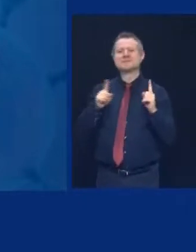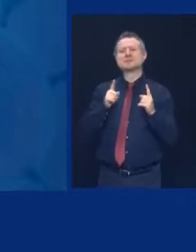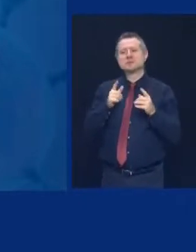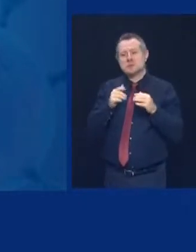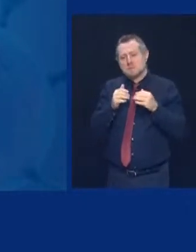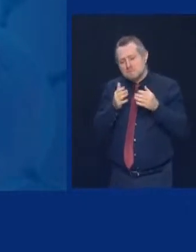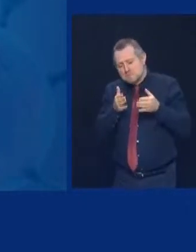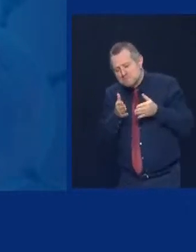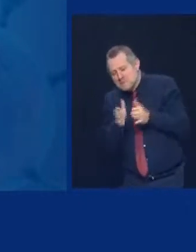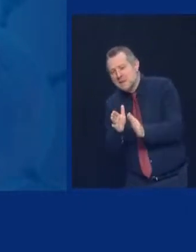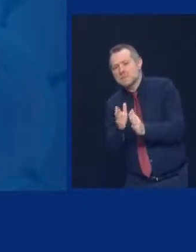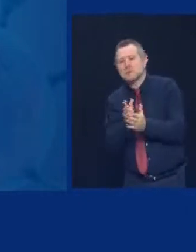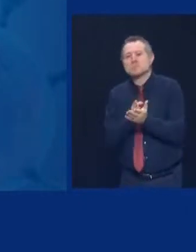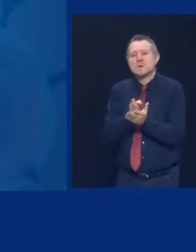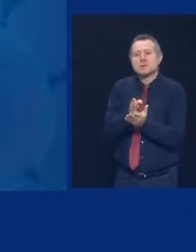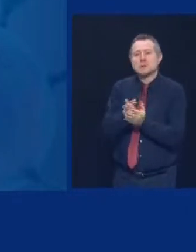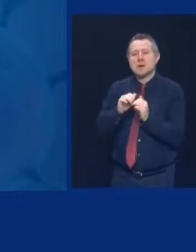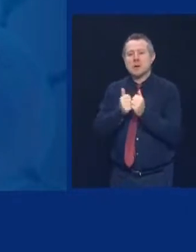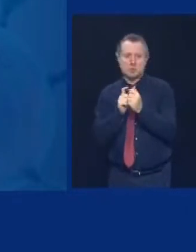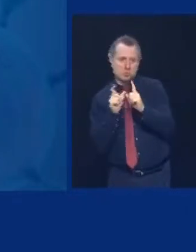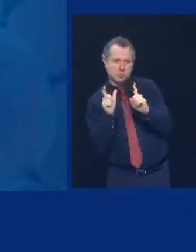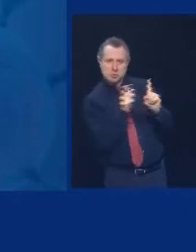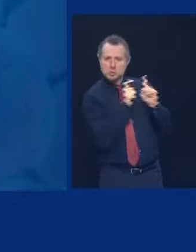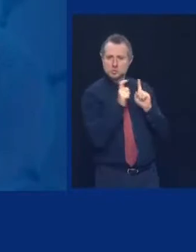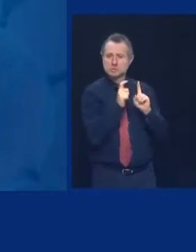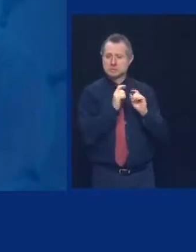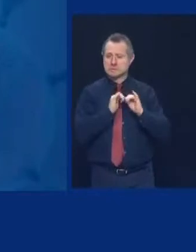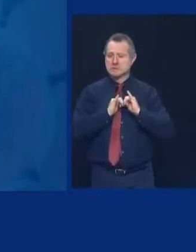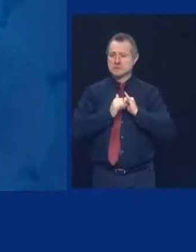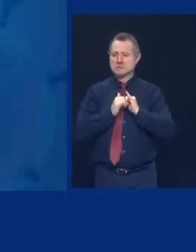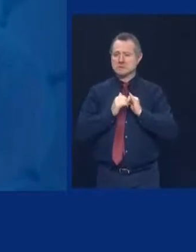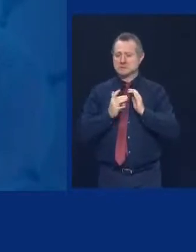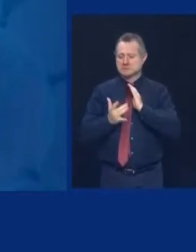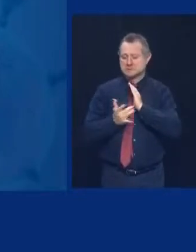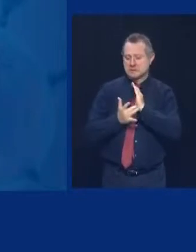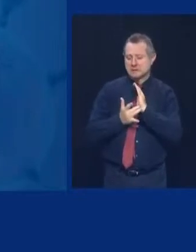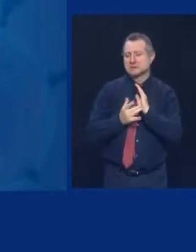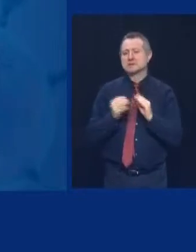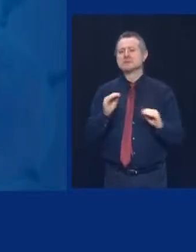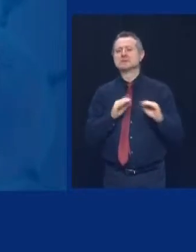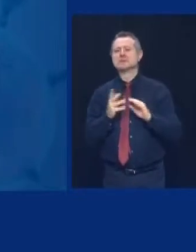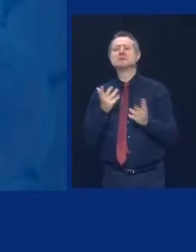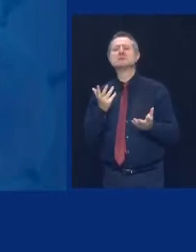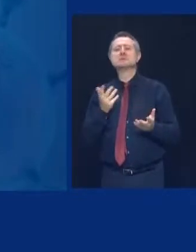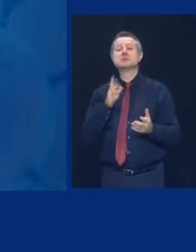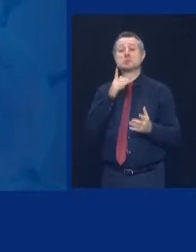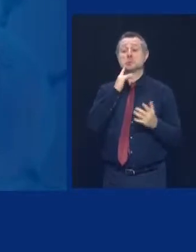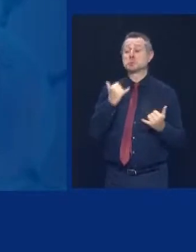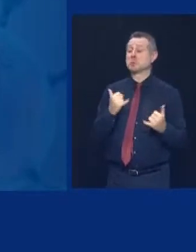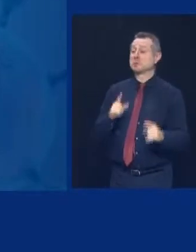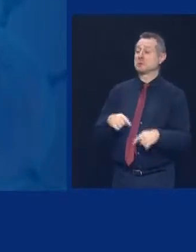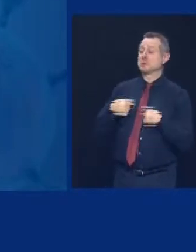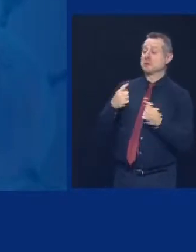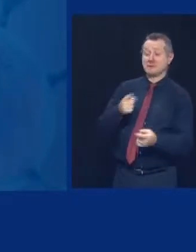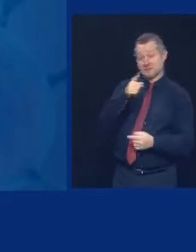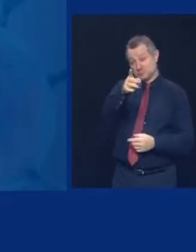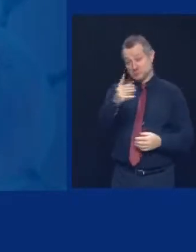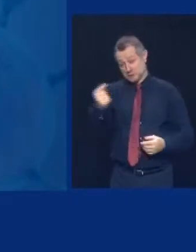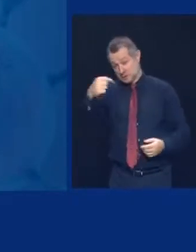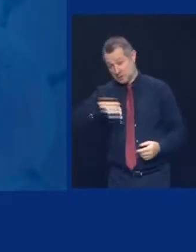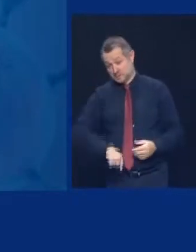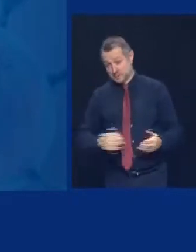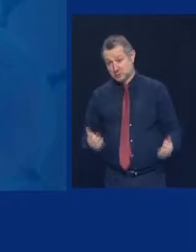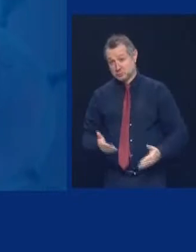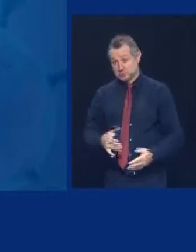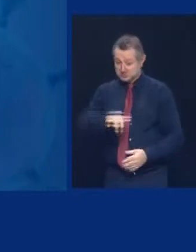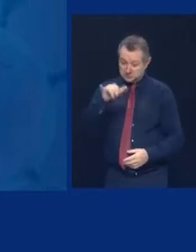technology? How do you use testing? Because our current method is you come here and then you have to stay here for 14 days before you